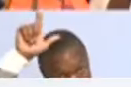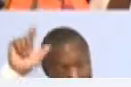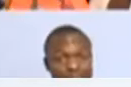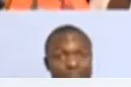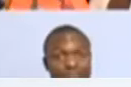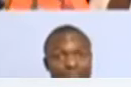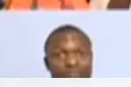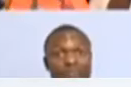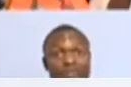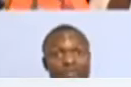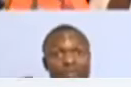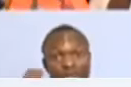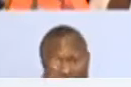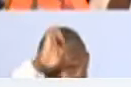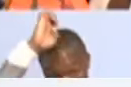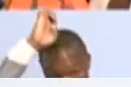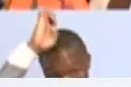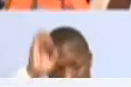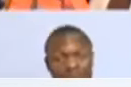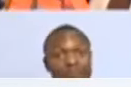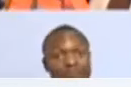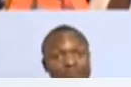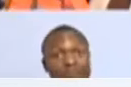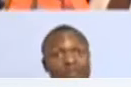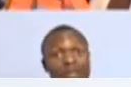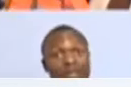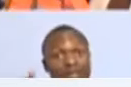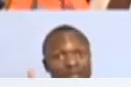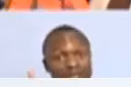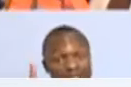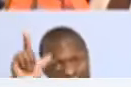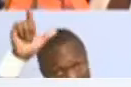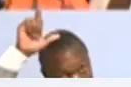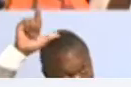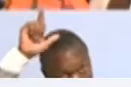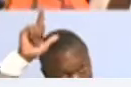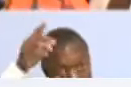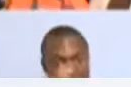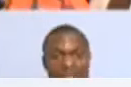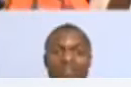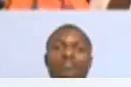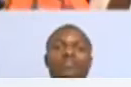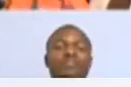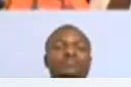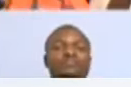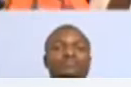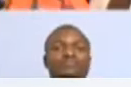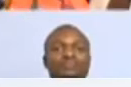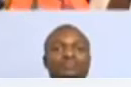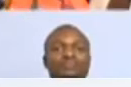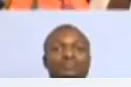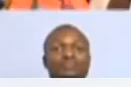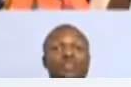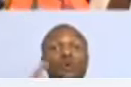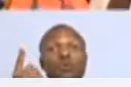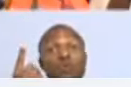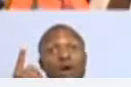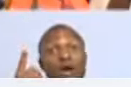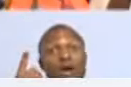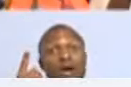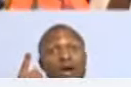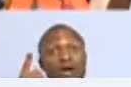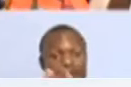Eswatini. Did I say Eswatini? Yes. Lesotho, South Africa, in our 1 year of